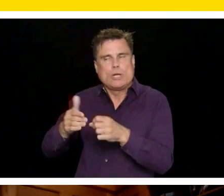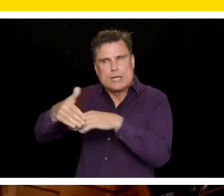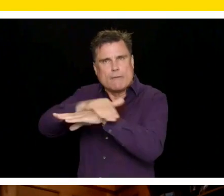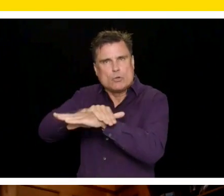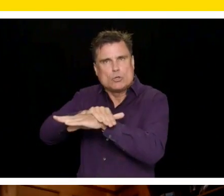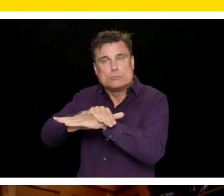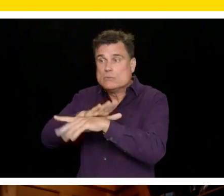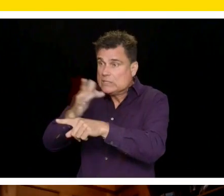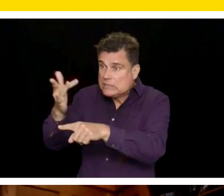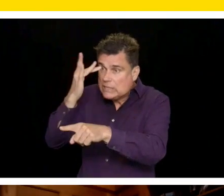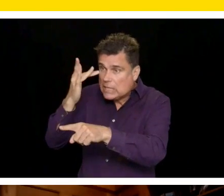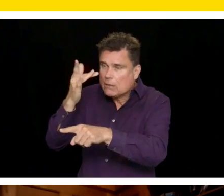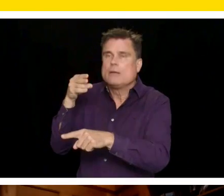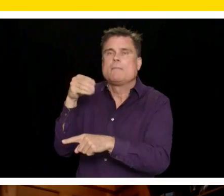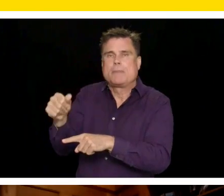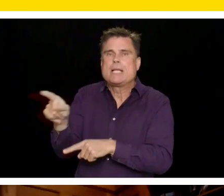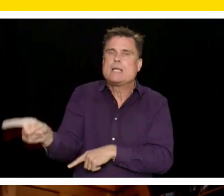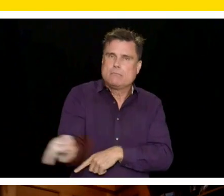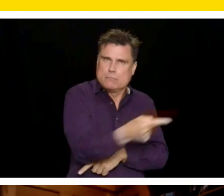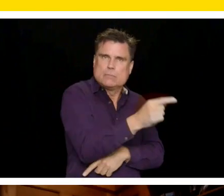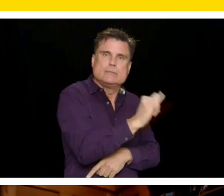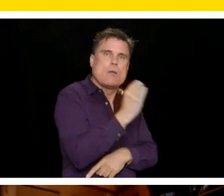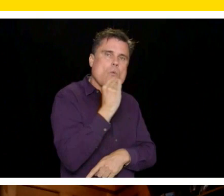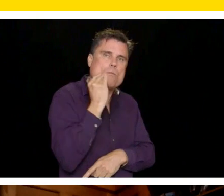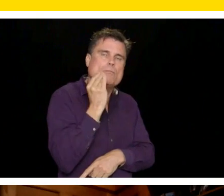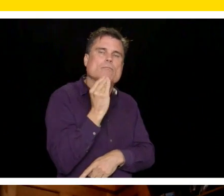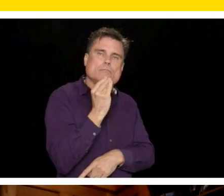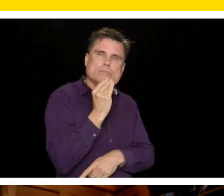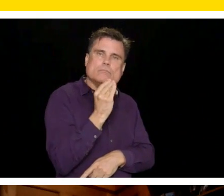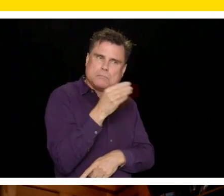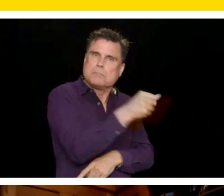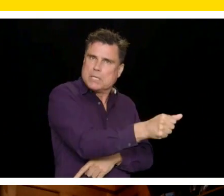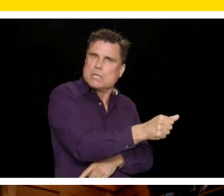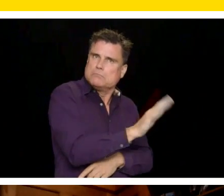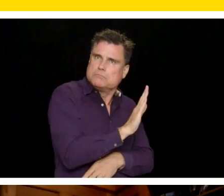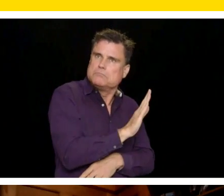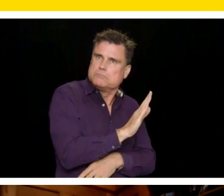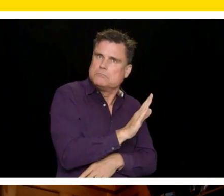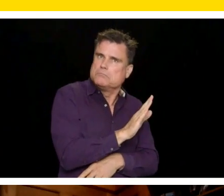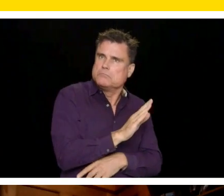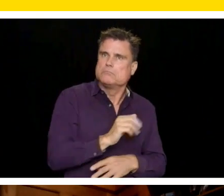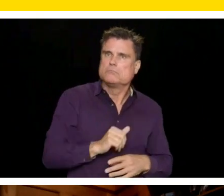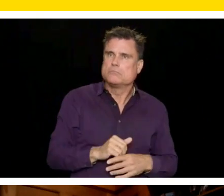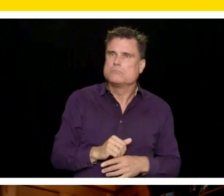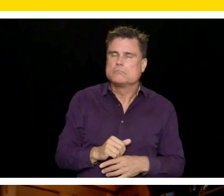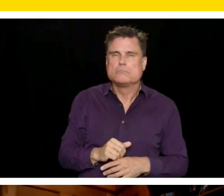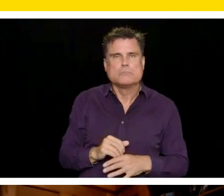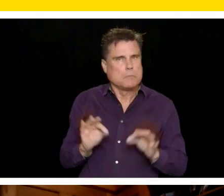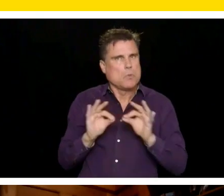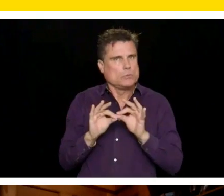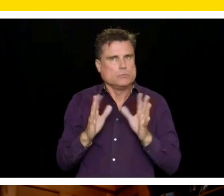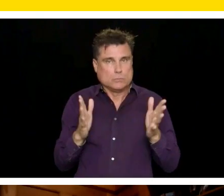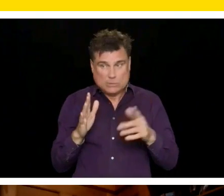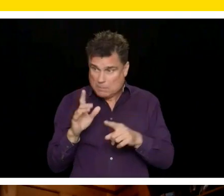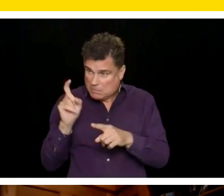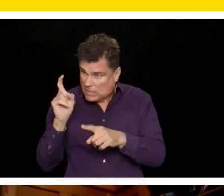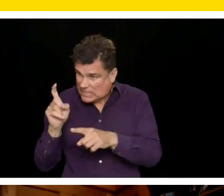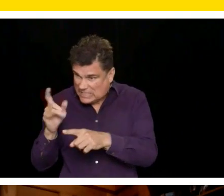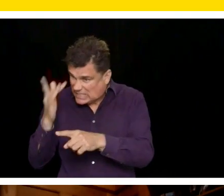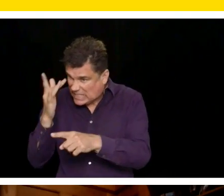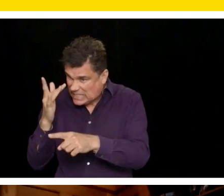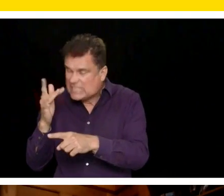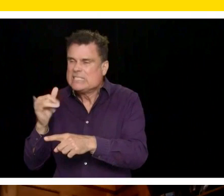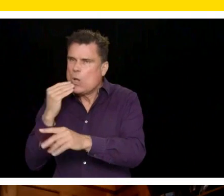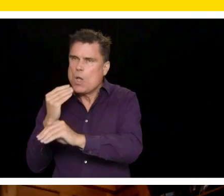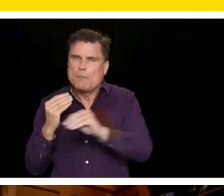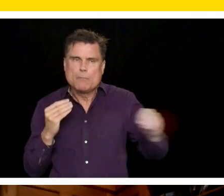have COVID, that their financial situation is not causing them to keep going to work, but rather they have the support they